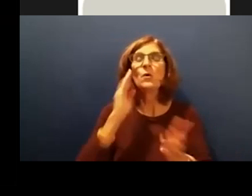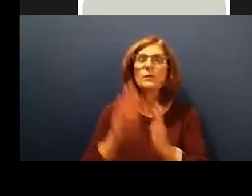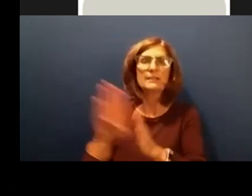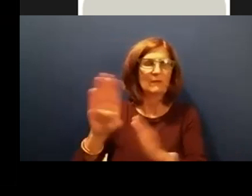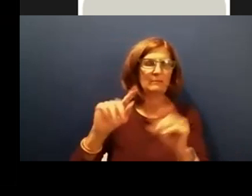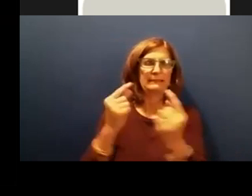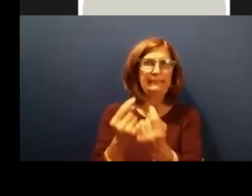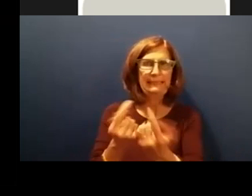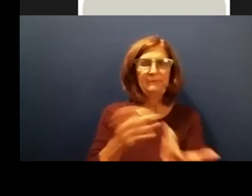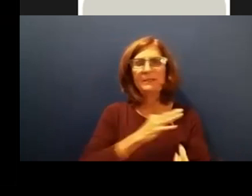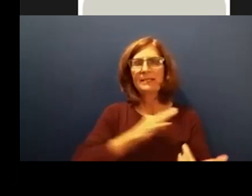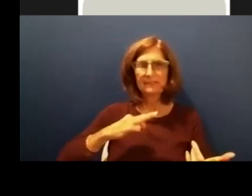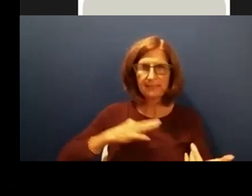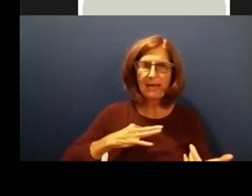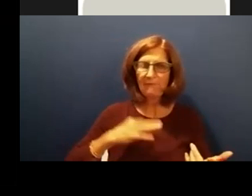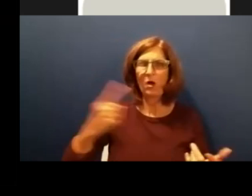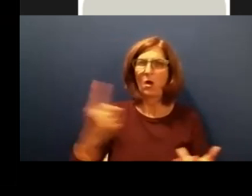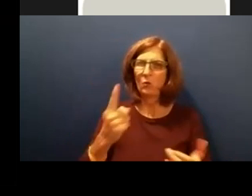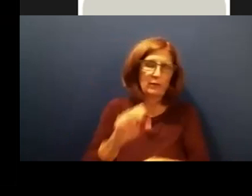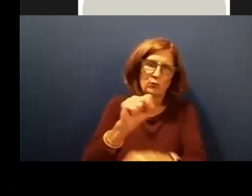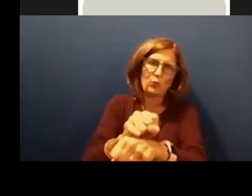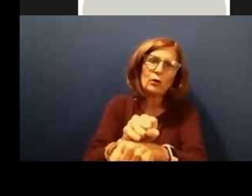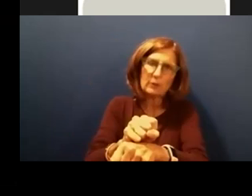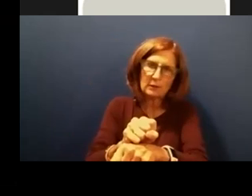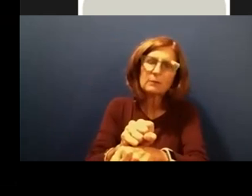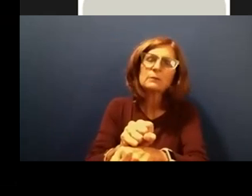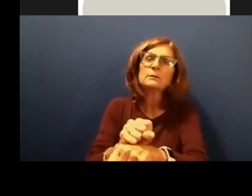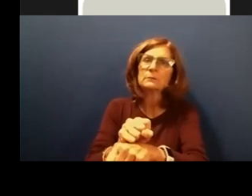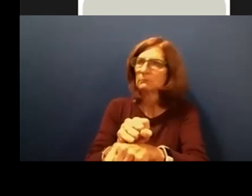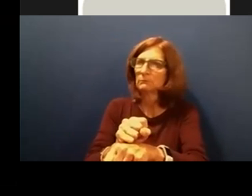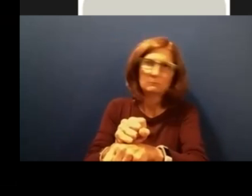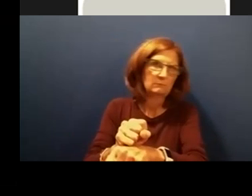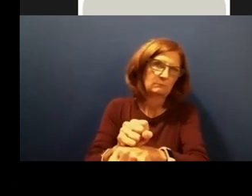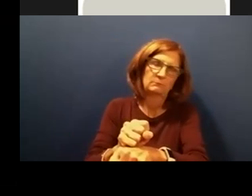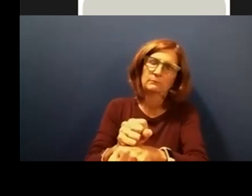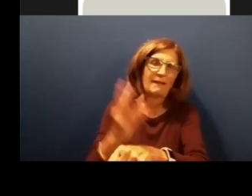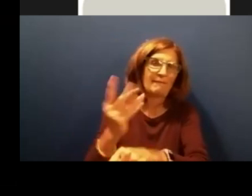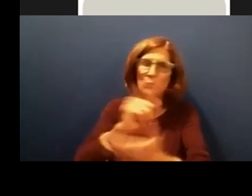staff have worked on a lot over the last weeks and months.